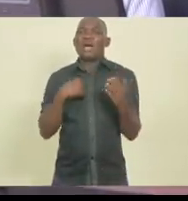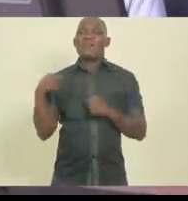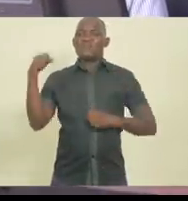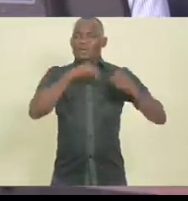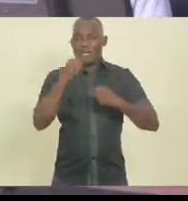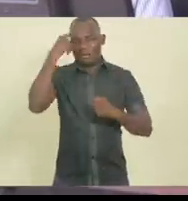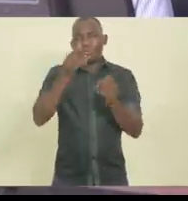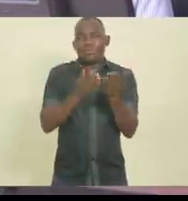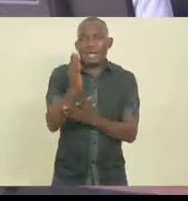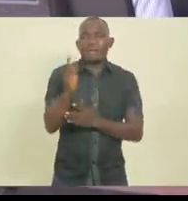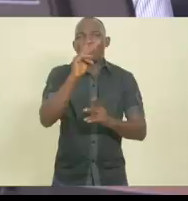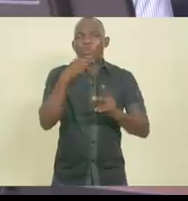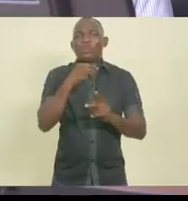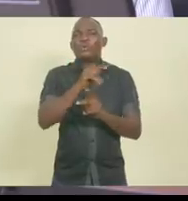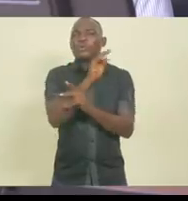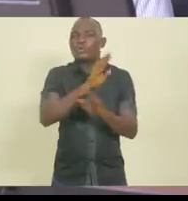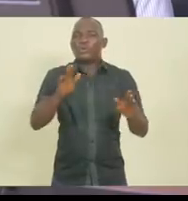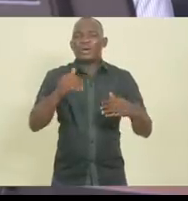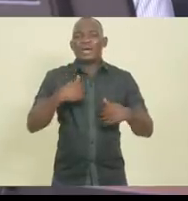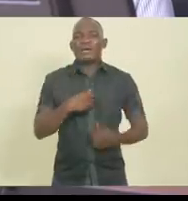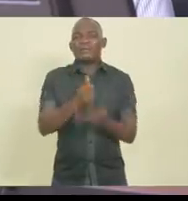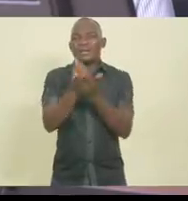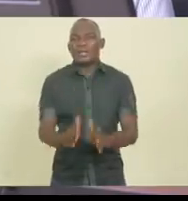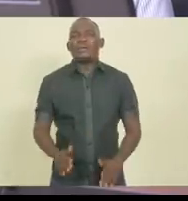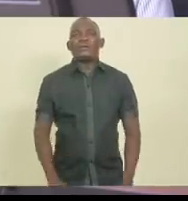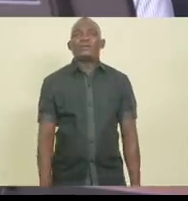for the rights of those nobody fights for.